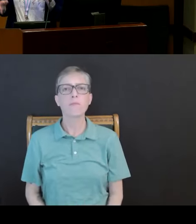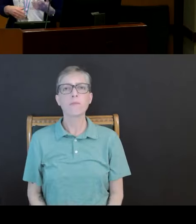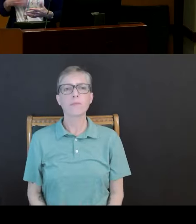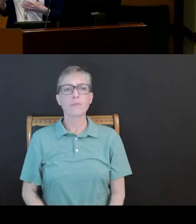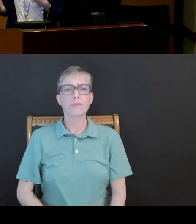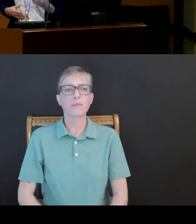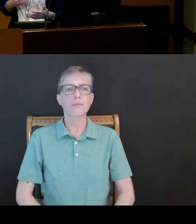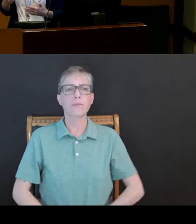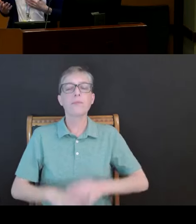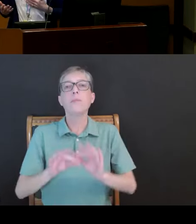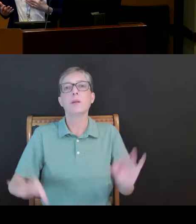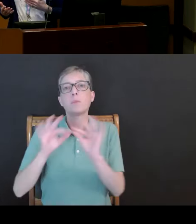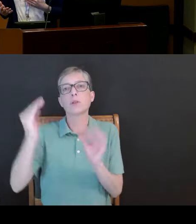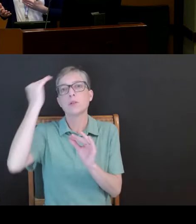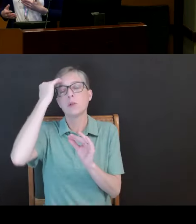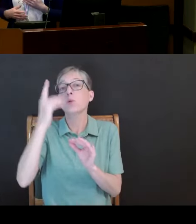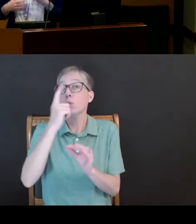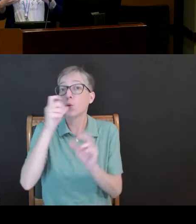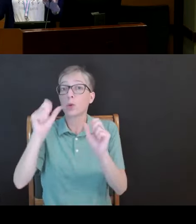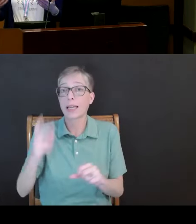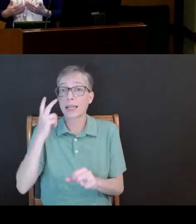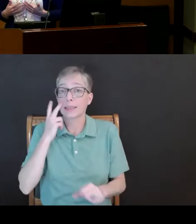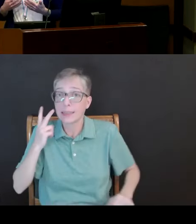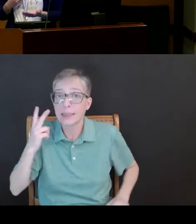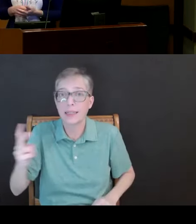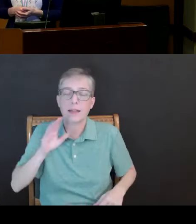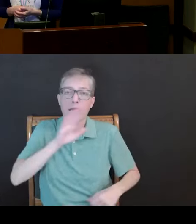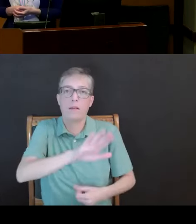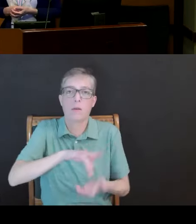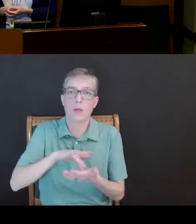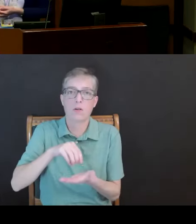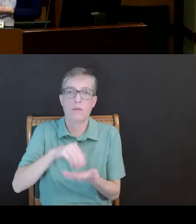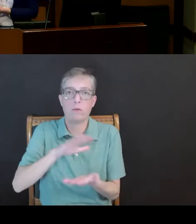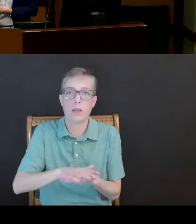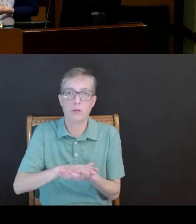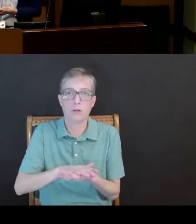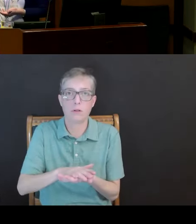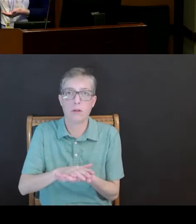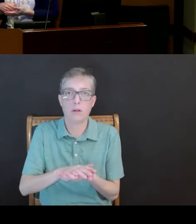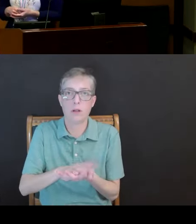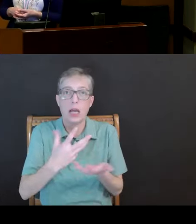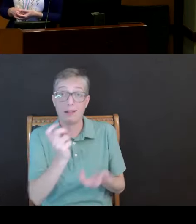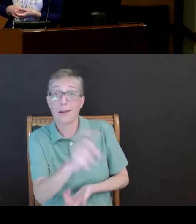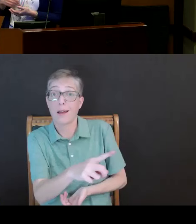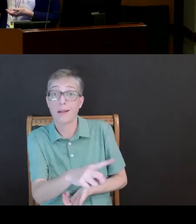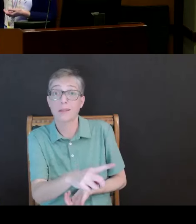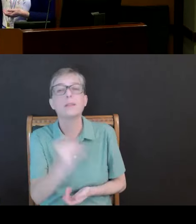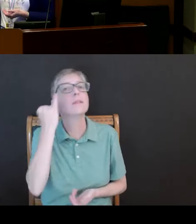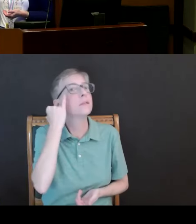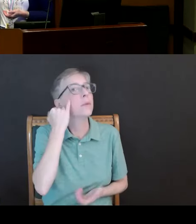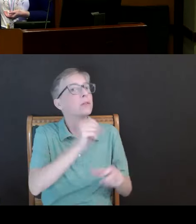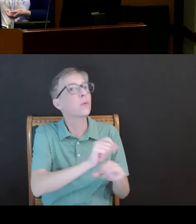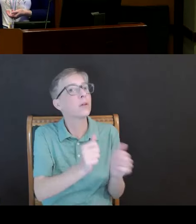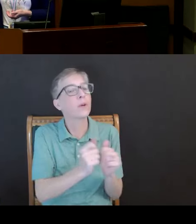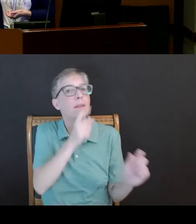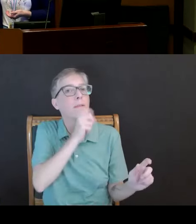But it's really important to know who has access and having that dialogue with the individual. So if I'm working with an 11-year-old and their parents